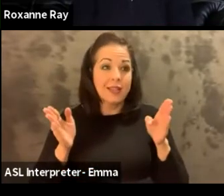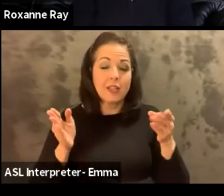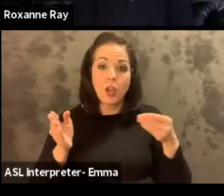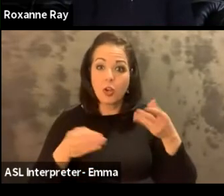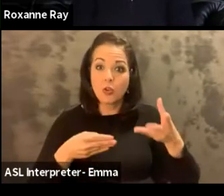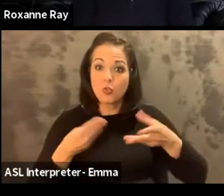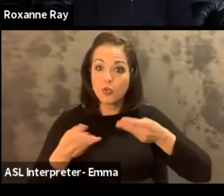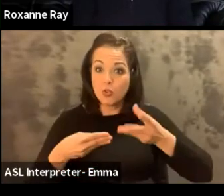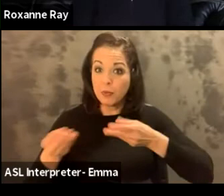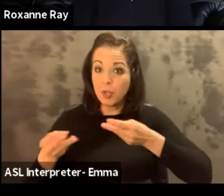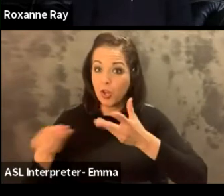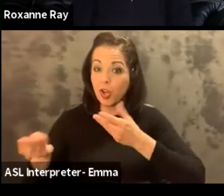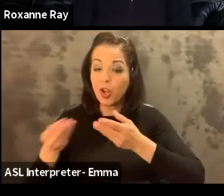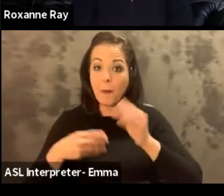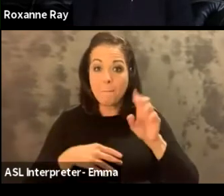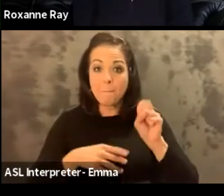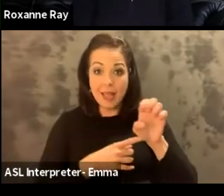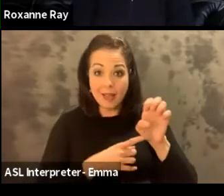Arts,